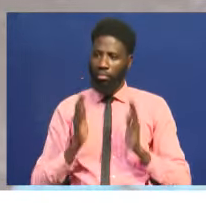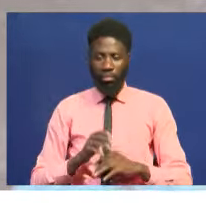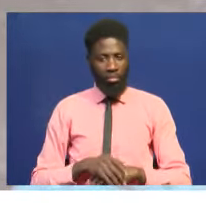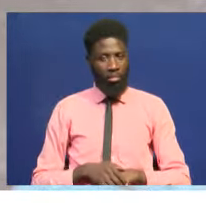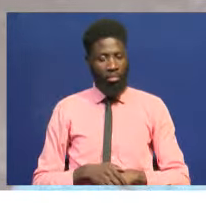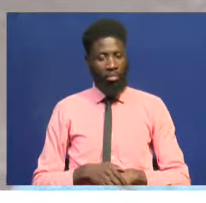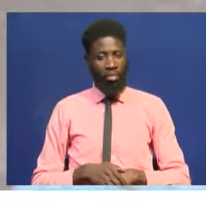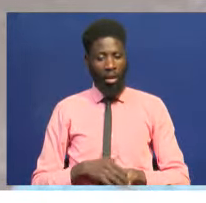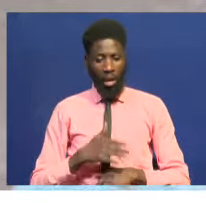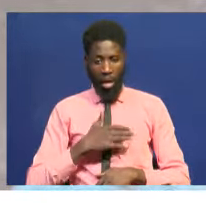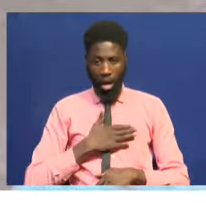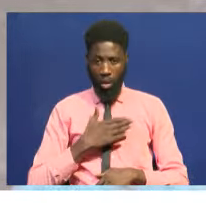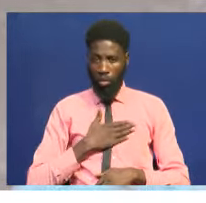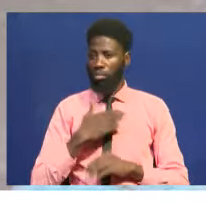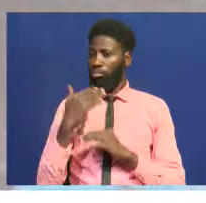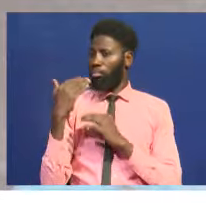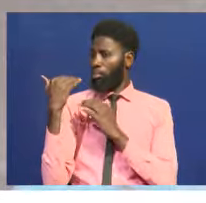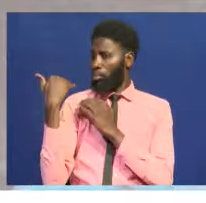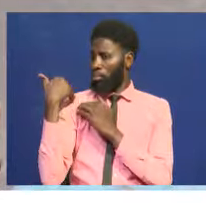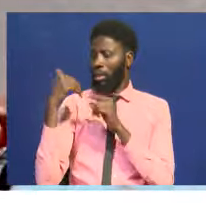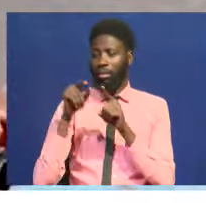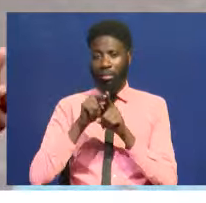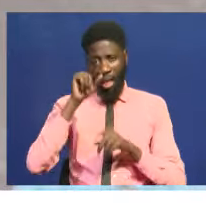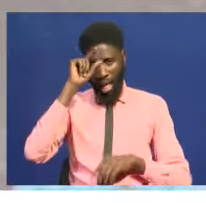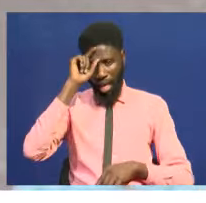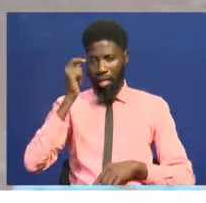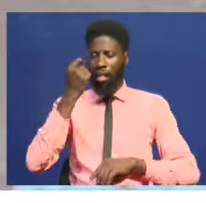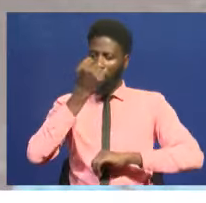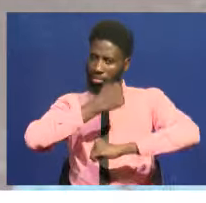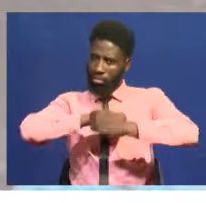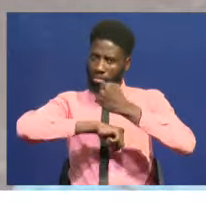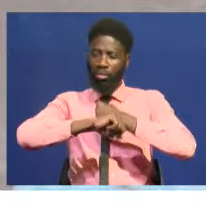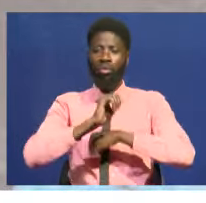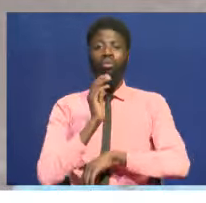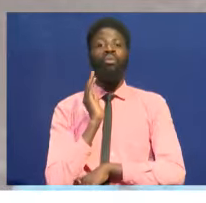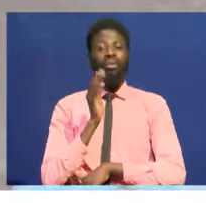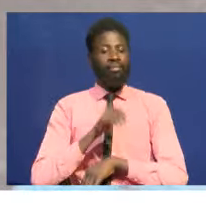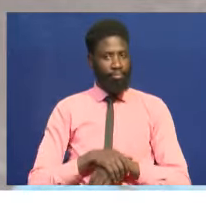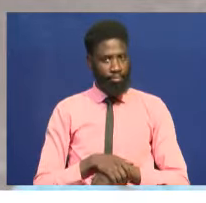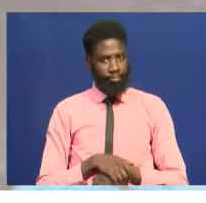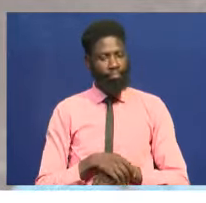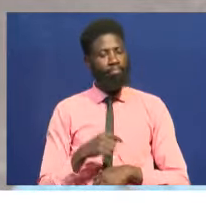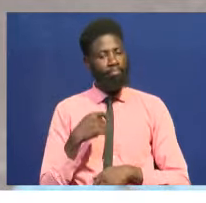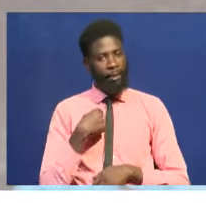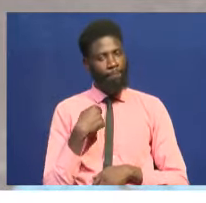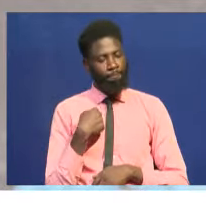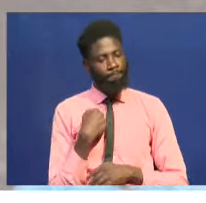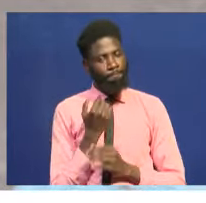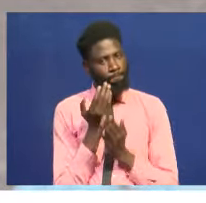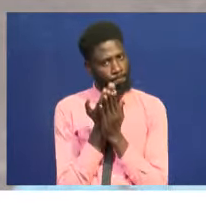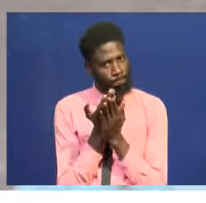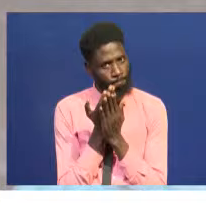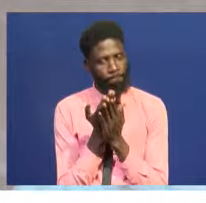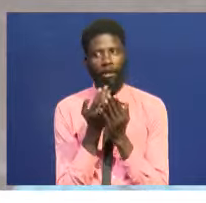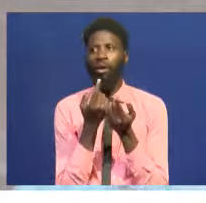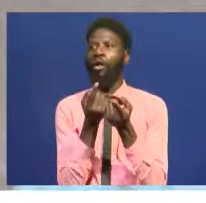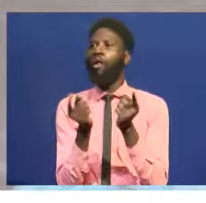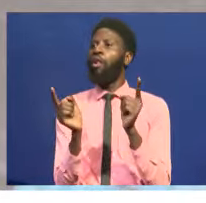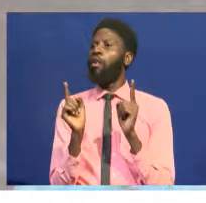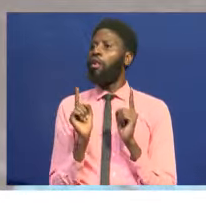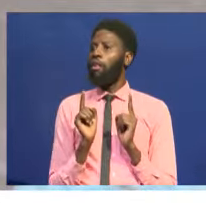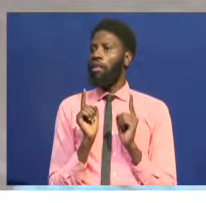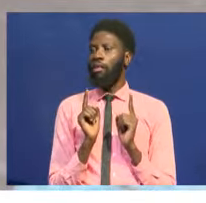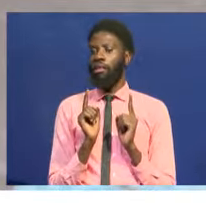do our part as the government of Kenya, and I implore on everybody else to